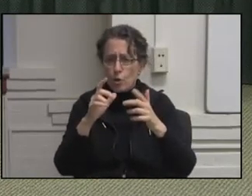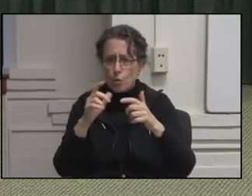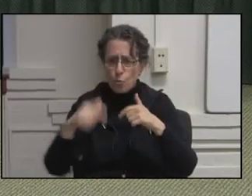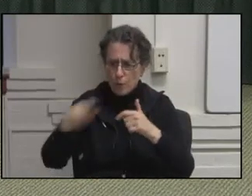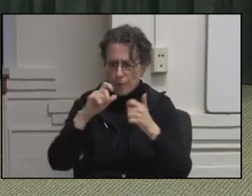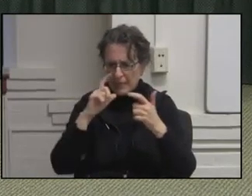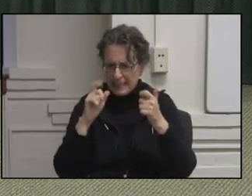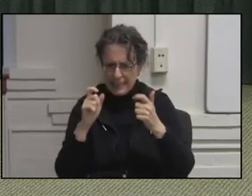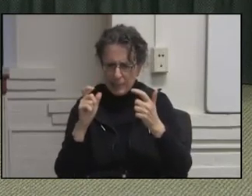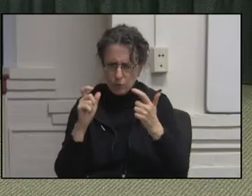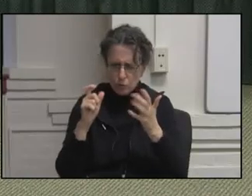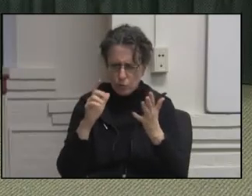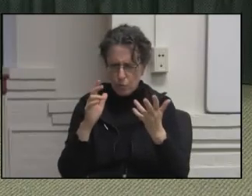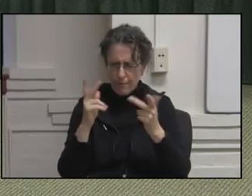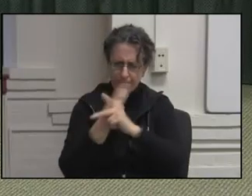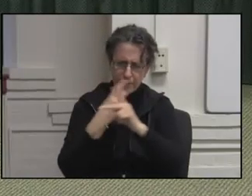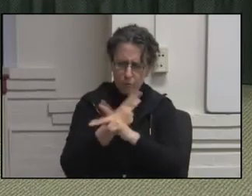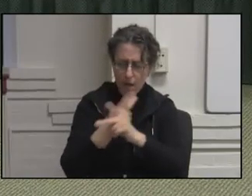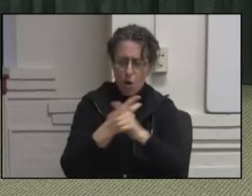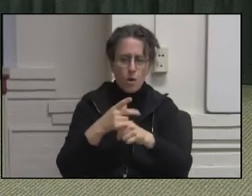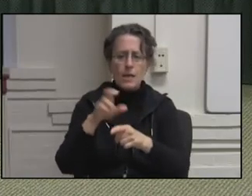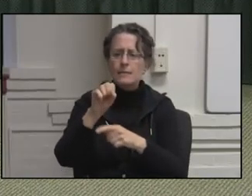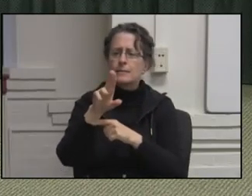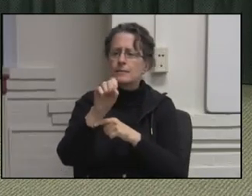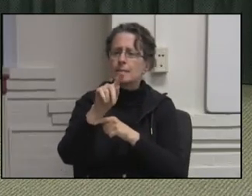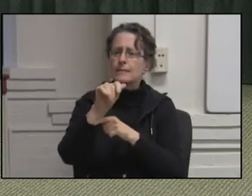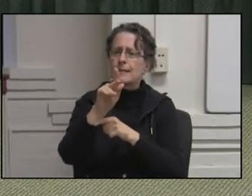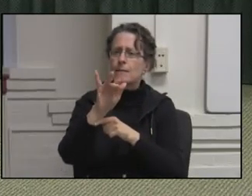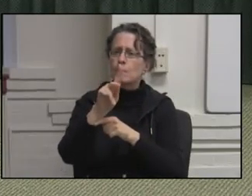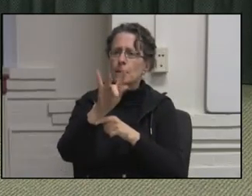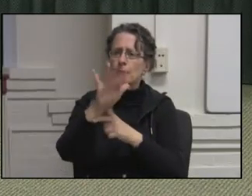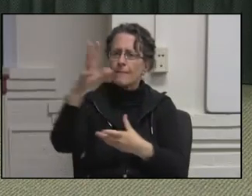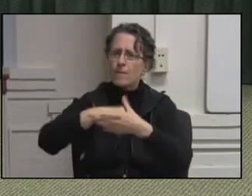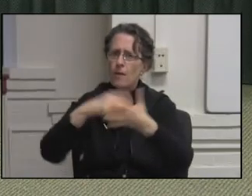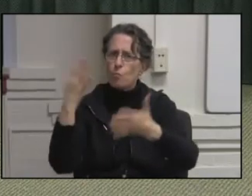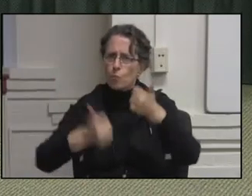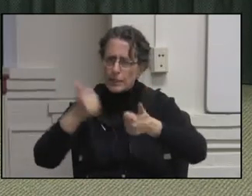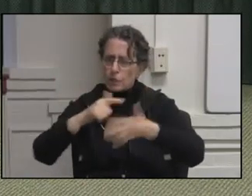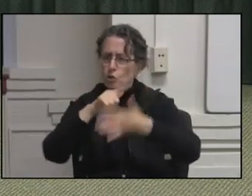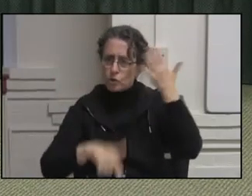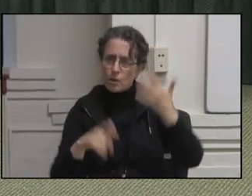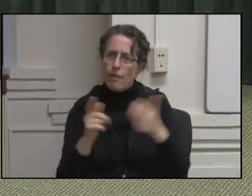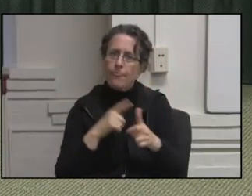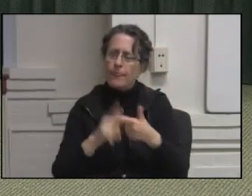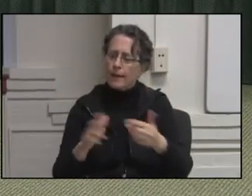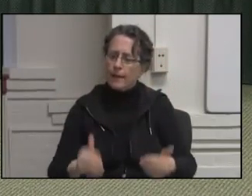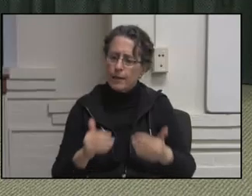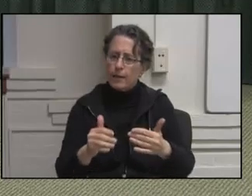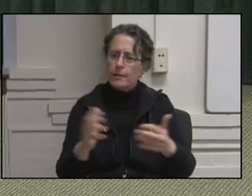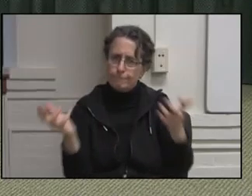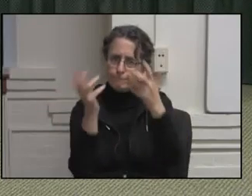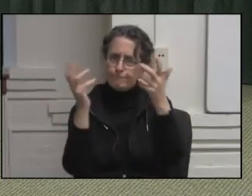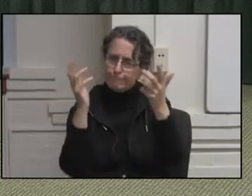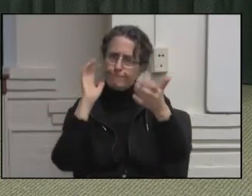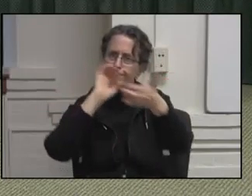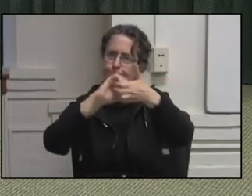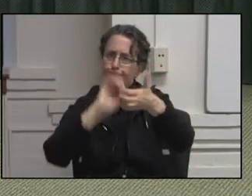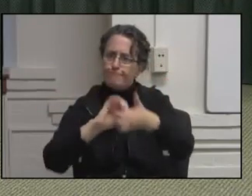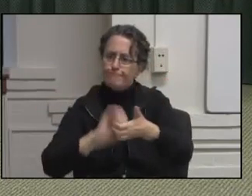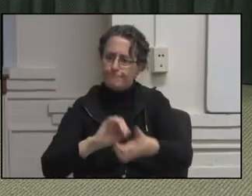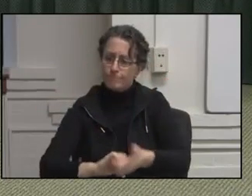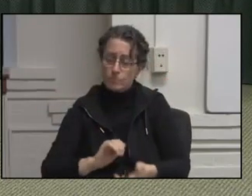does sustainability mean? Okay, so I look at this chart and I see urban planning. As